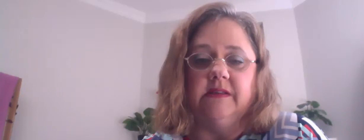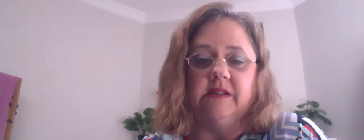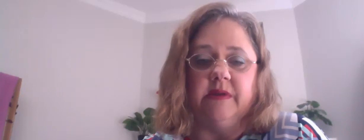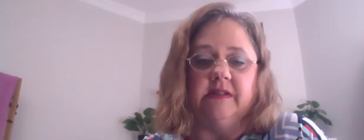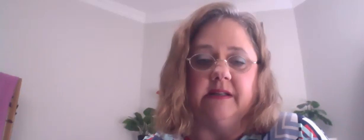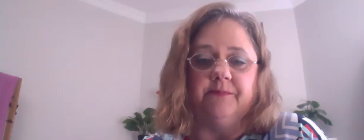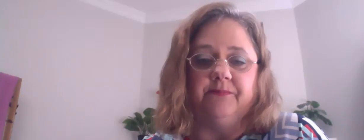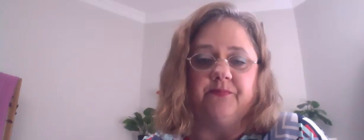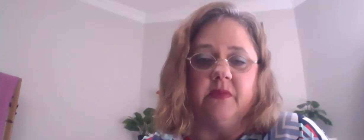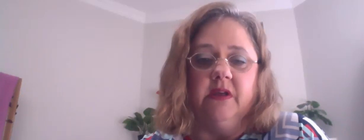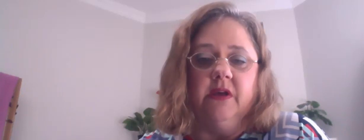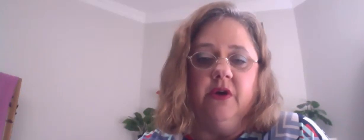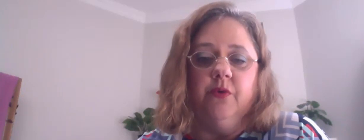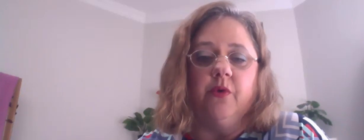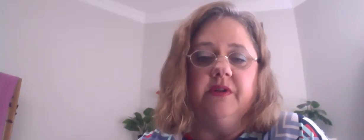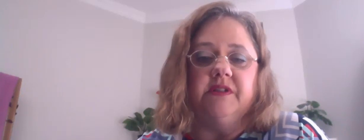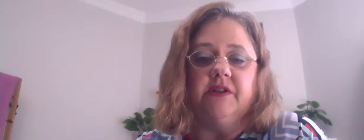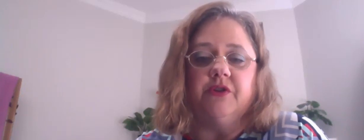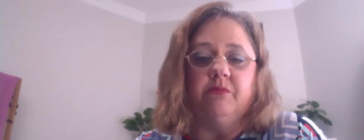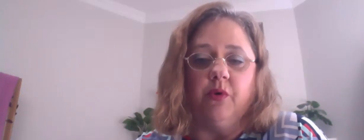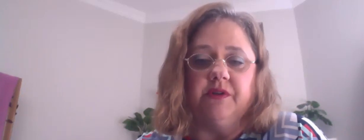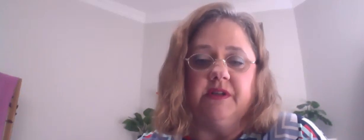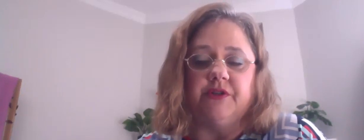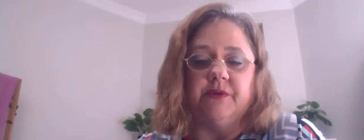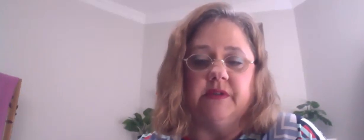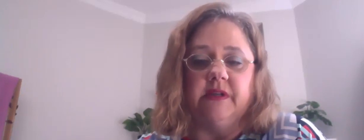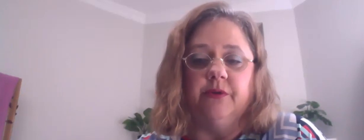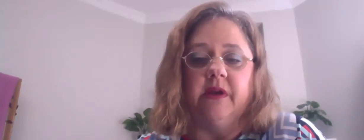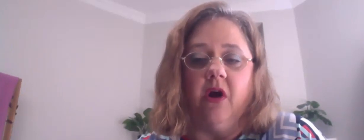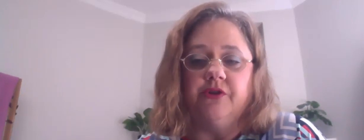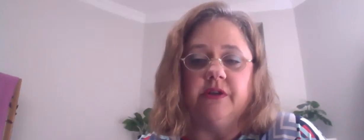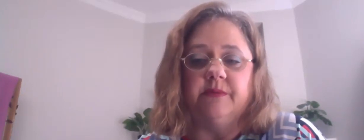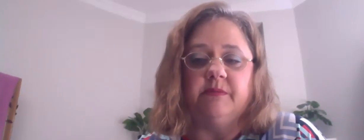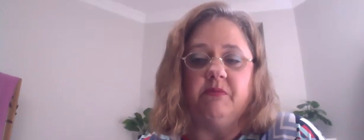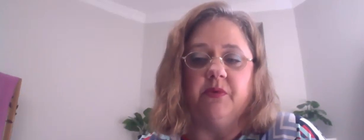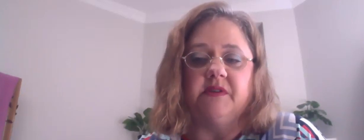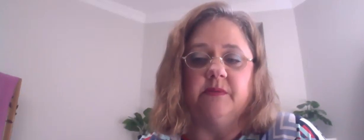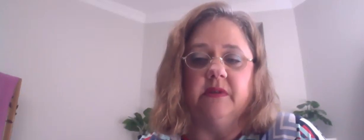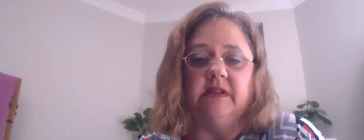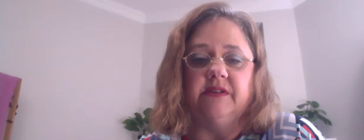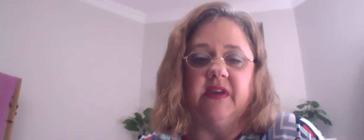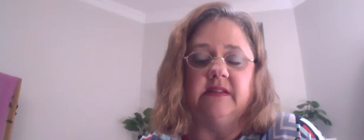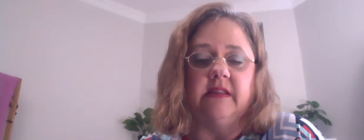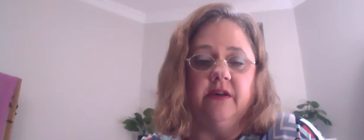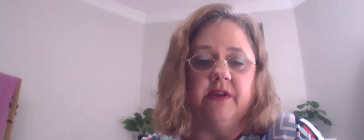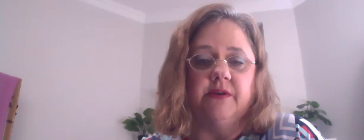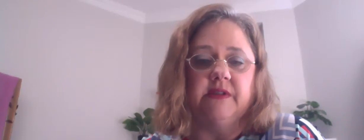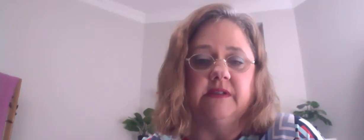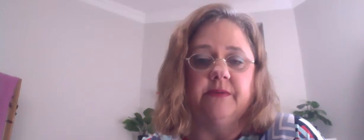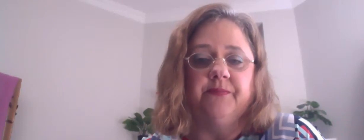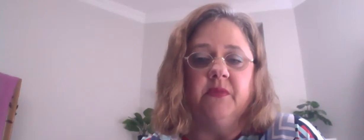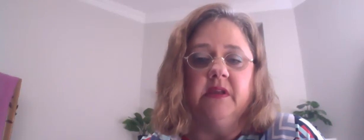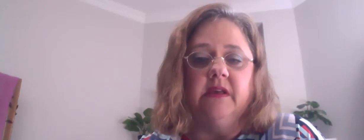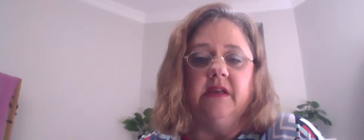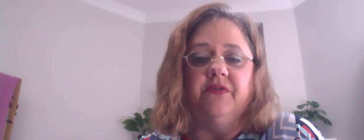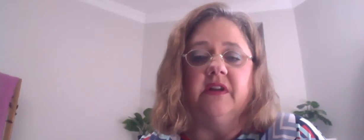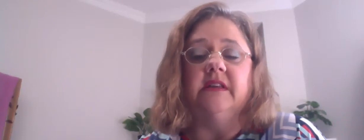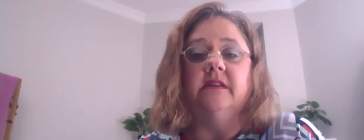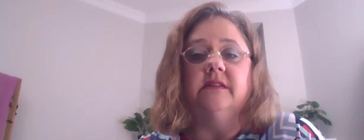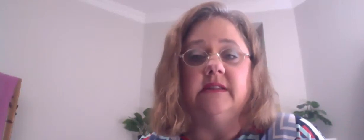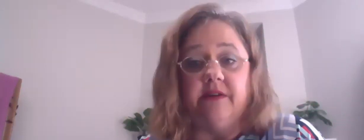what needs to be done. We're going to touch on important issues, including hardships people with disabilities face in the healthcare system,